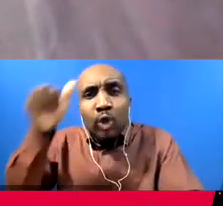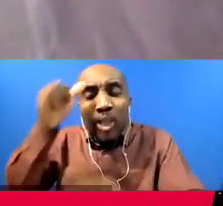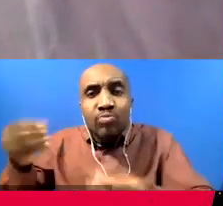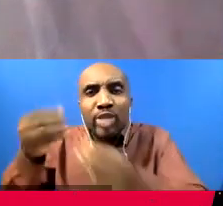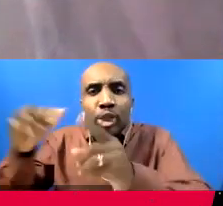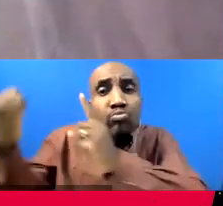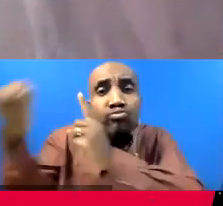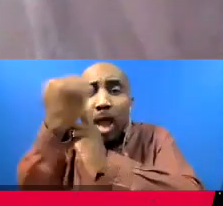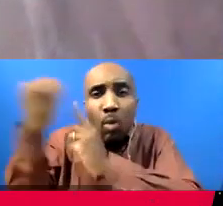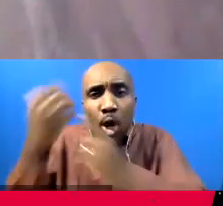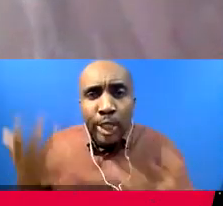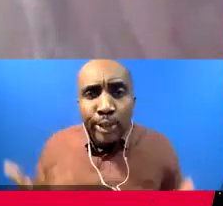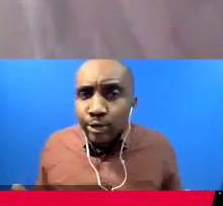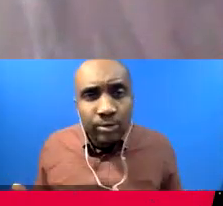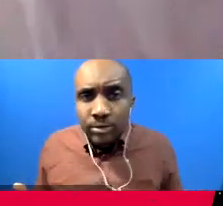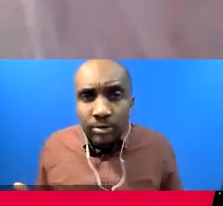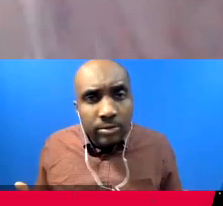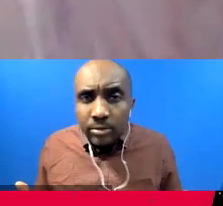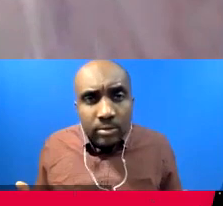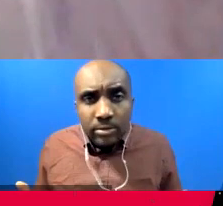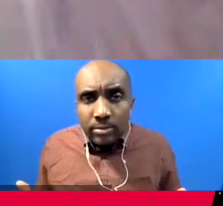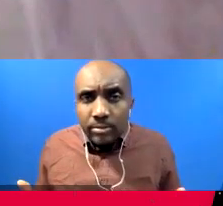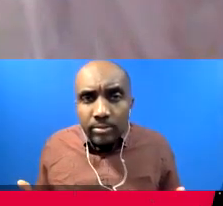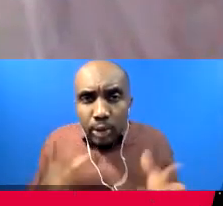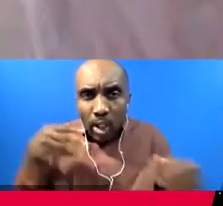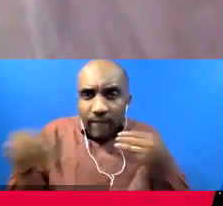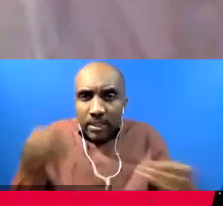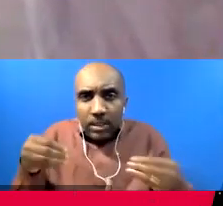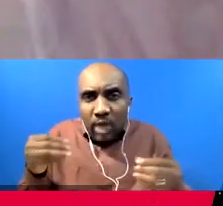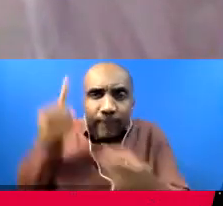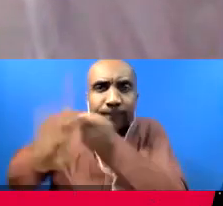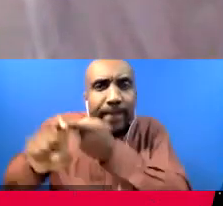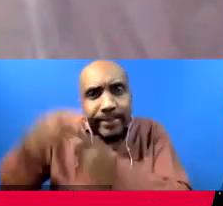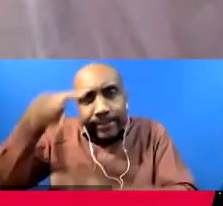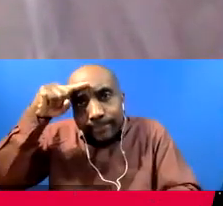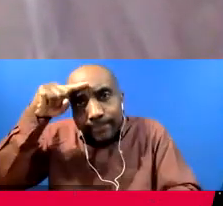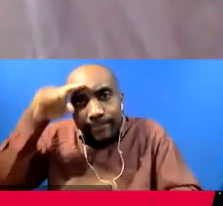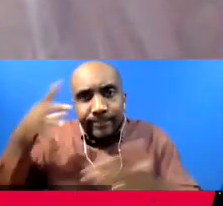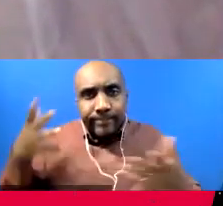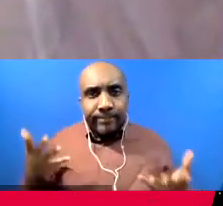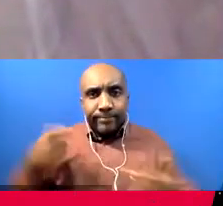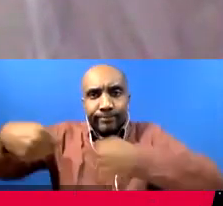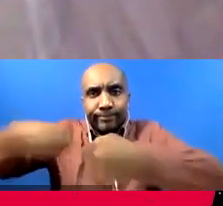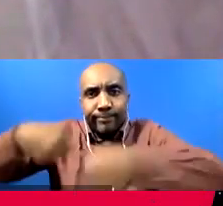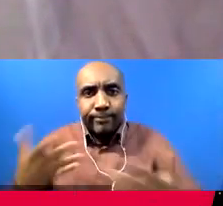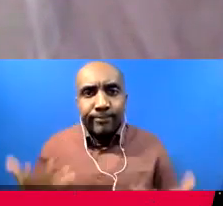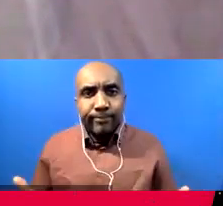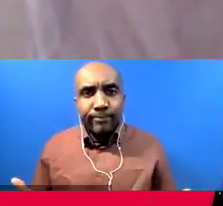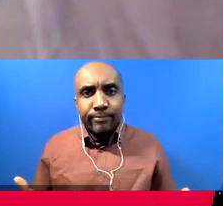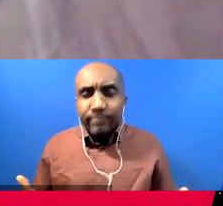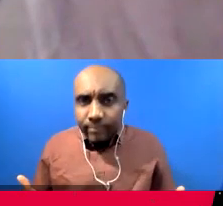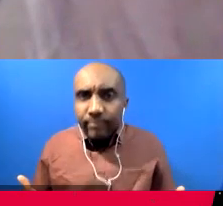centralize systems of knowledge production and dismiss alternative sites of knowledge production. And I